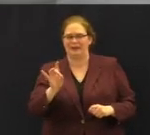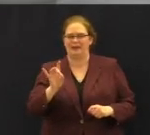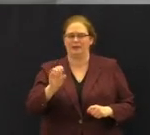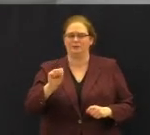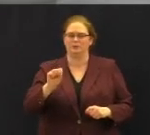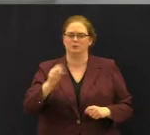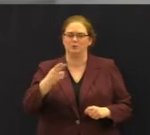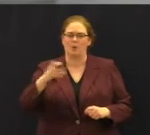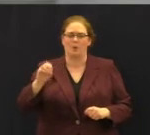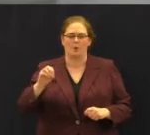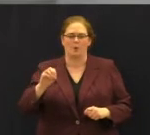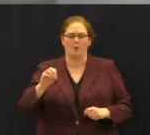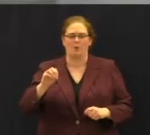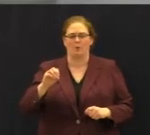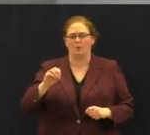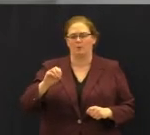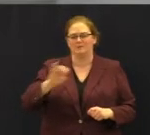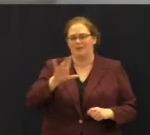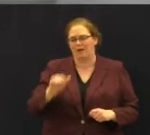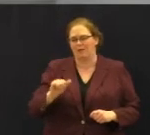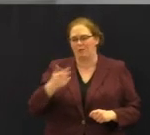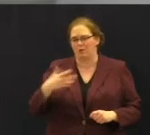Soho-styled apartments.